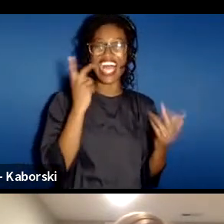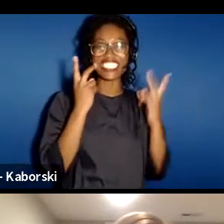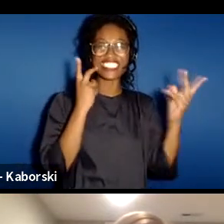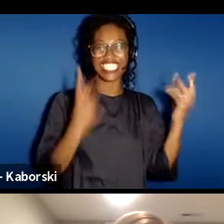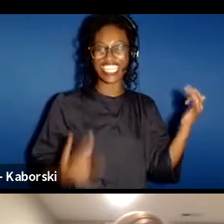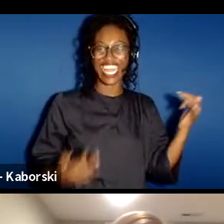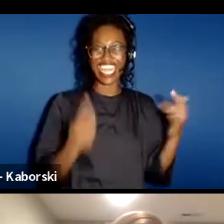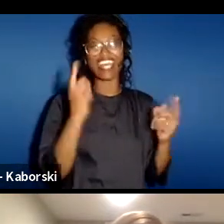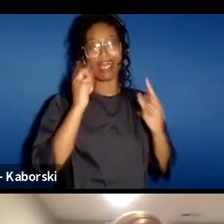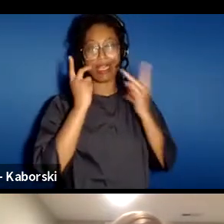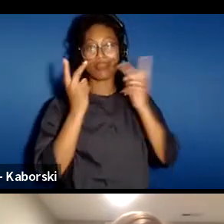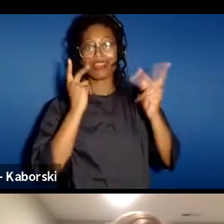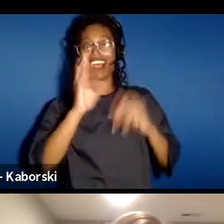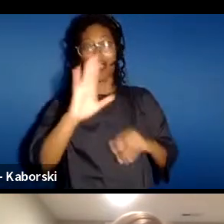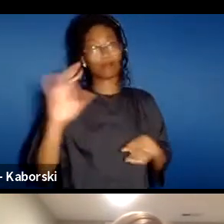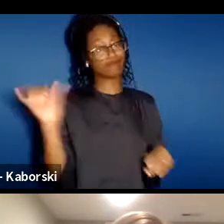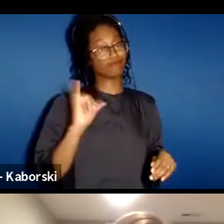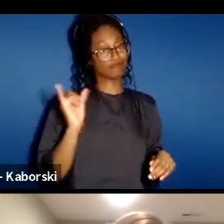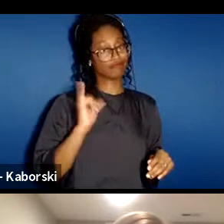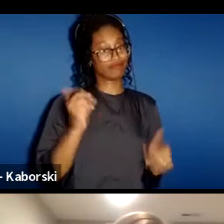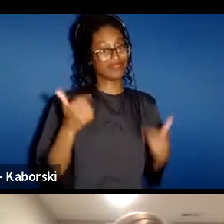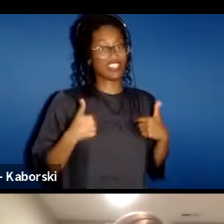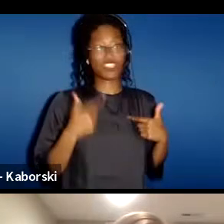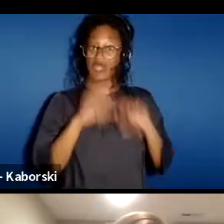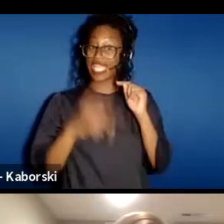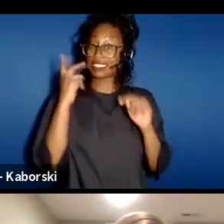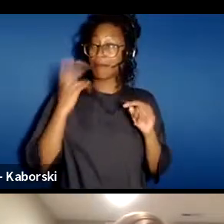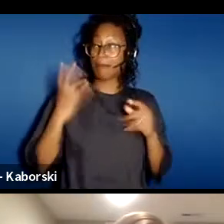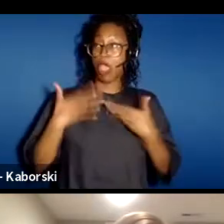guitarists here in the room. I am one as well. You can't see it in my